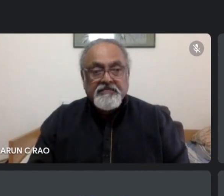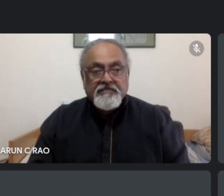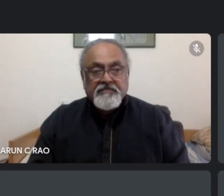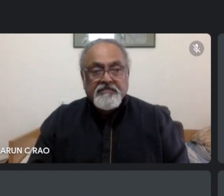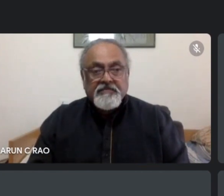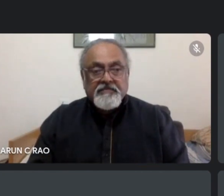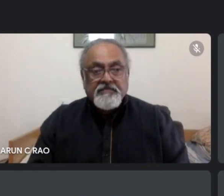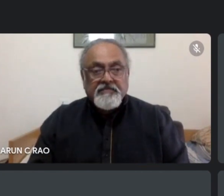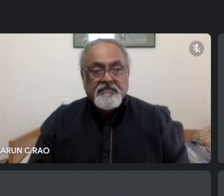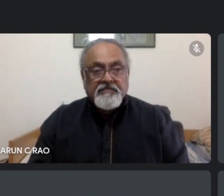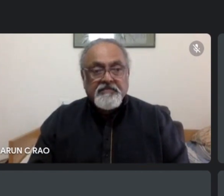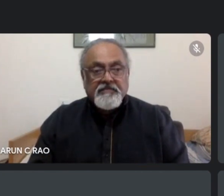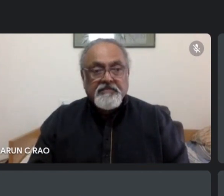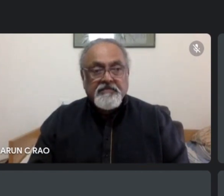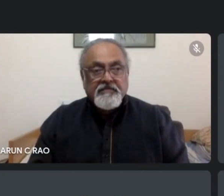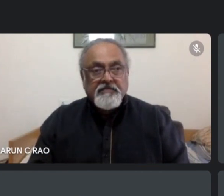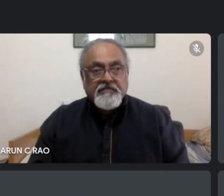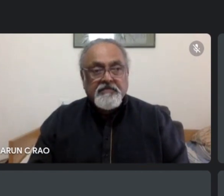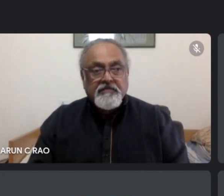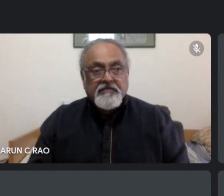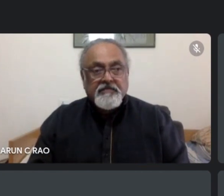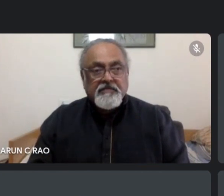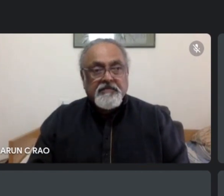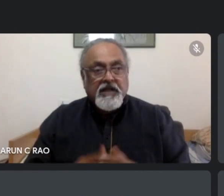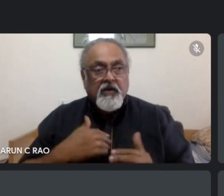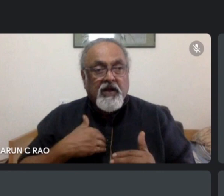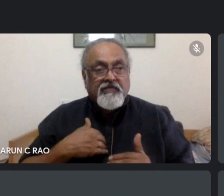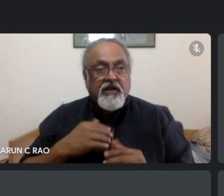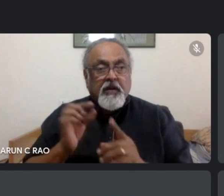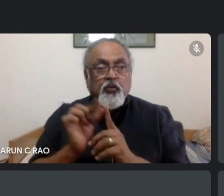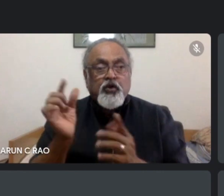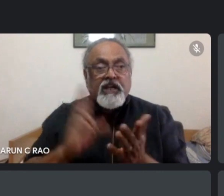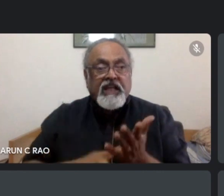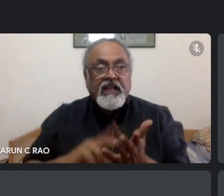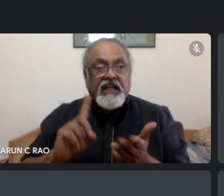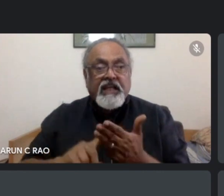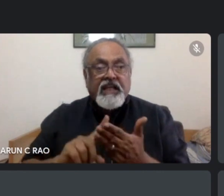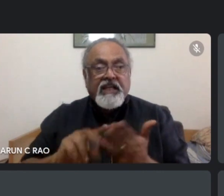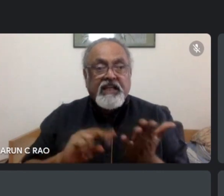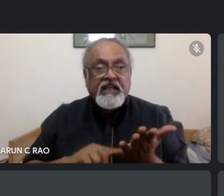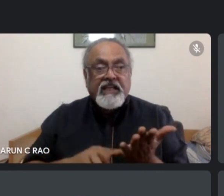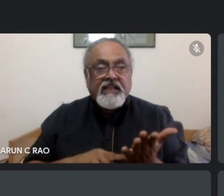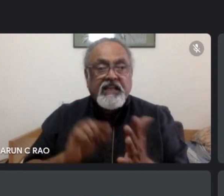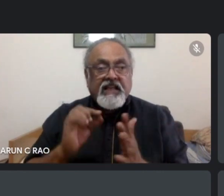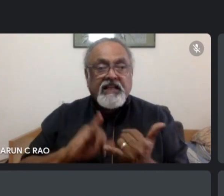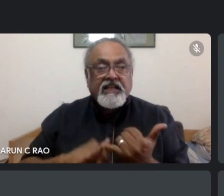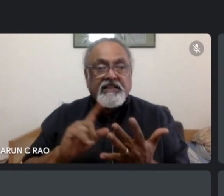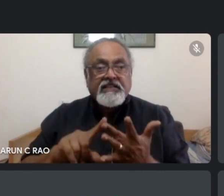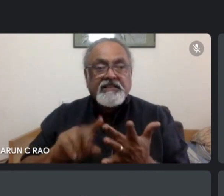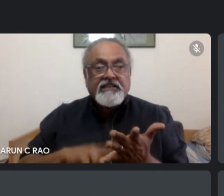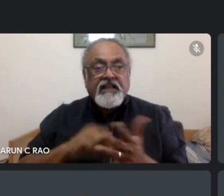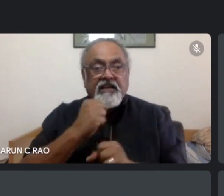right, we now have Puneet Singh. Um, Puneet,